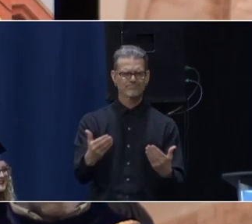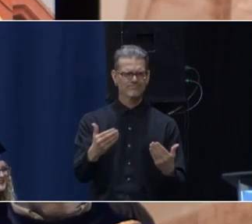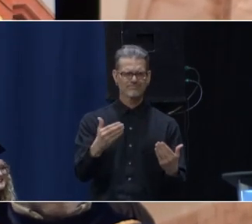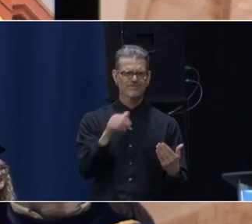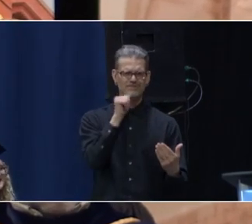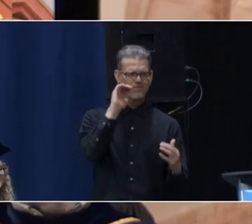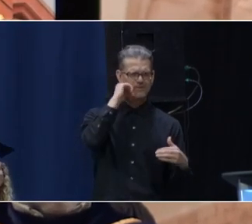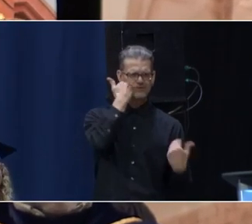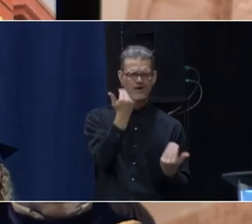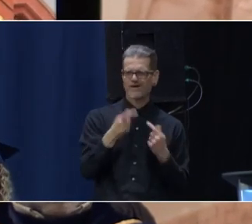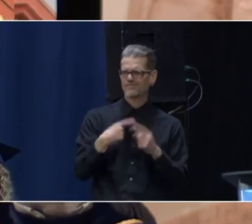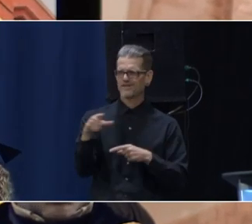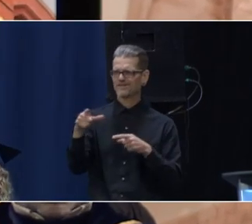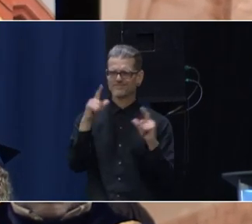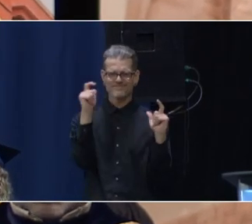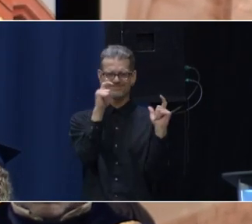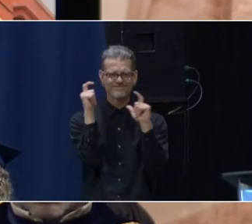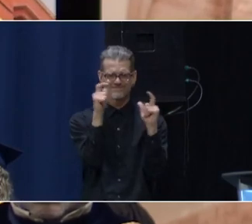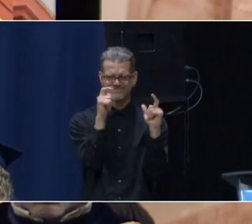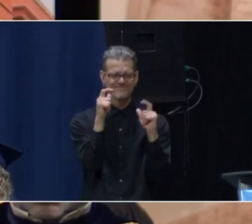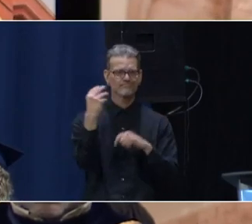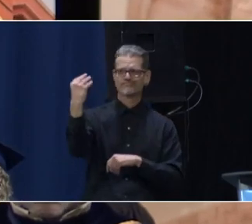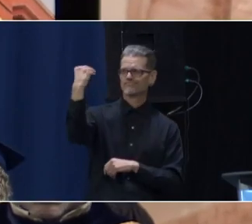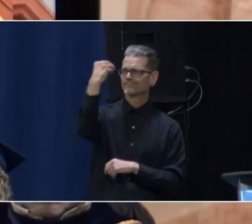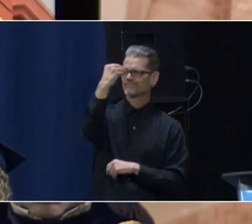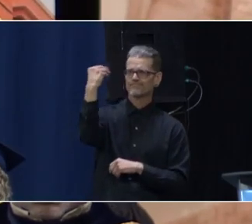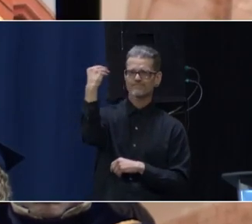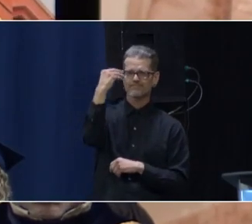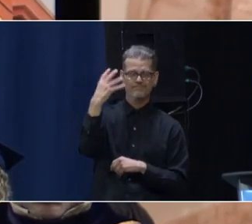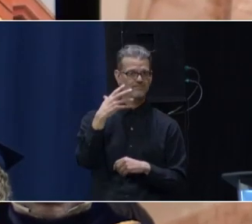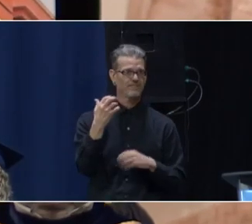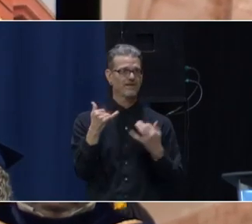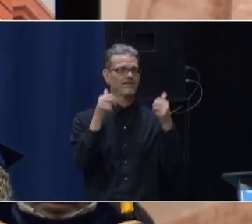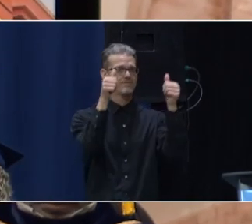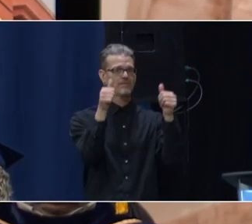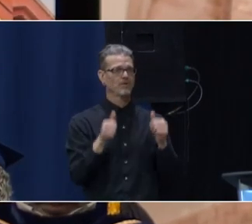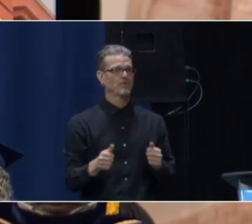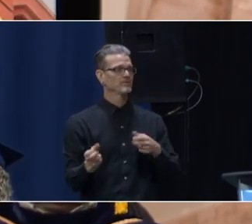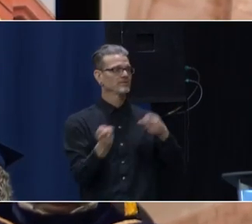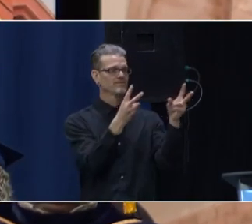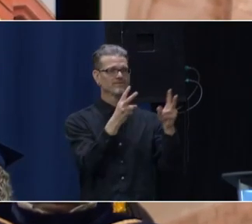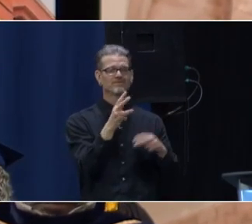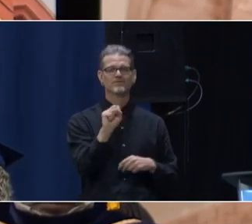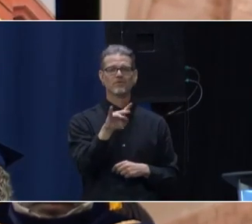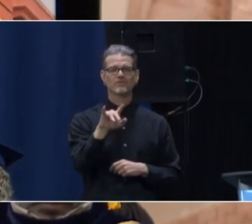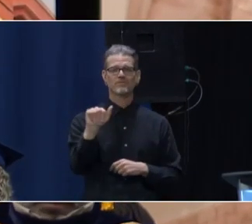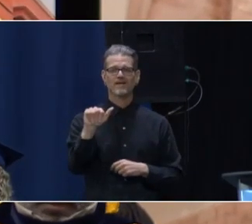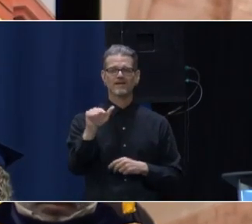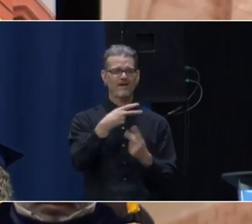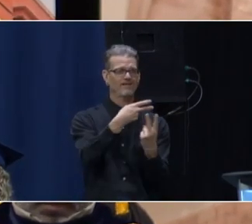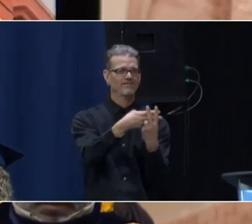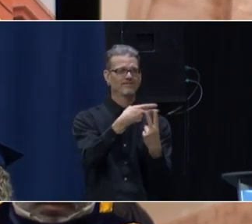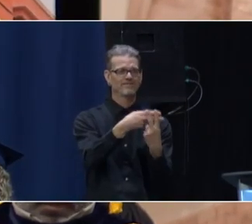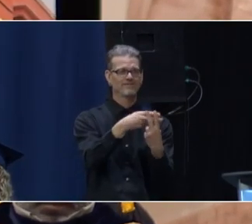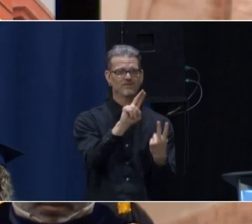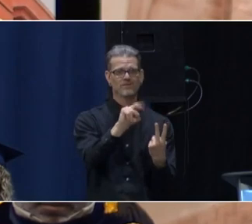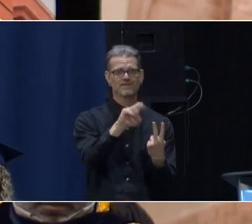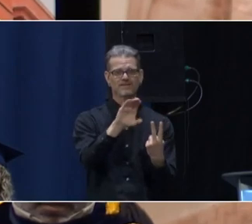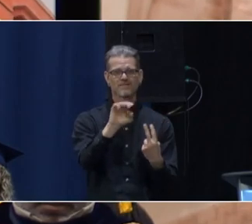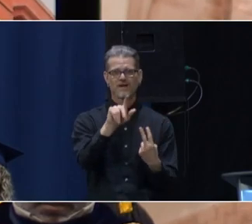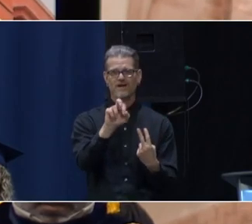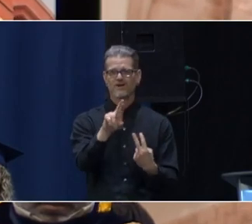today. Take selfies throughout the ceremony and post to social media with the hashtag